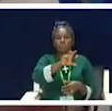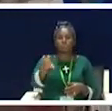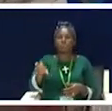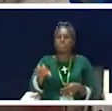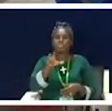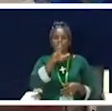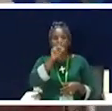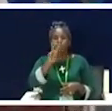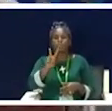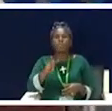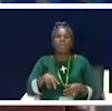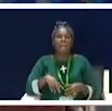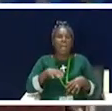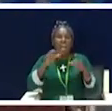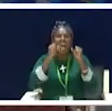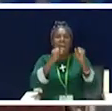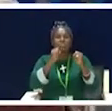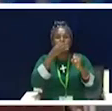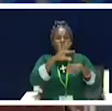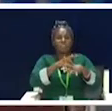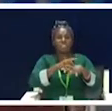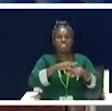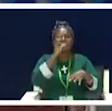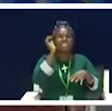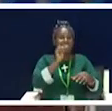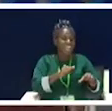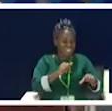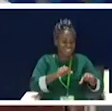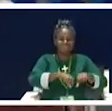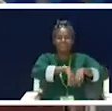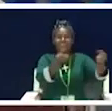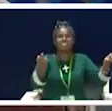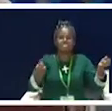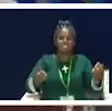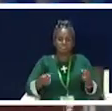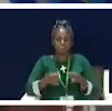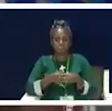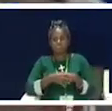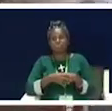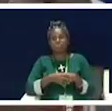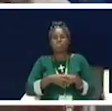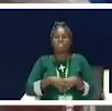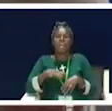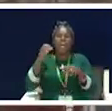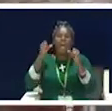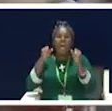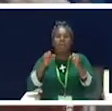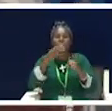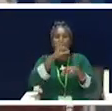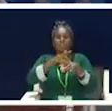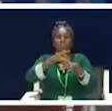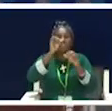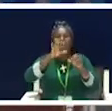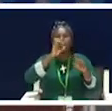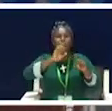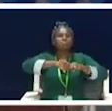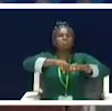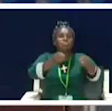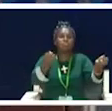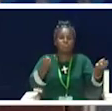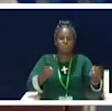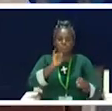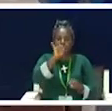can turn from the socket. Job 31, verse 22, arm of flesh can be broken.